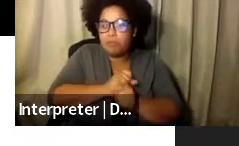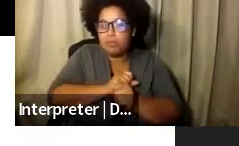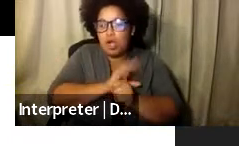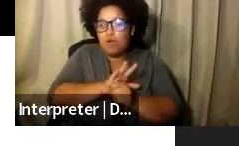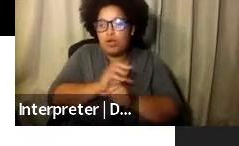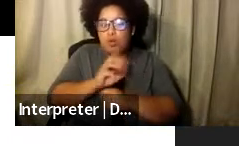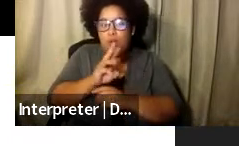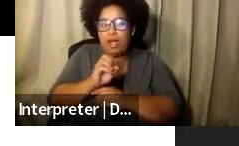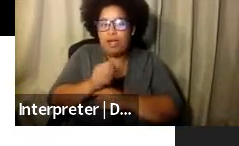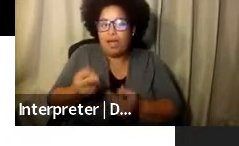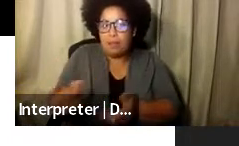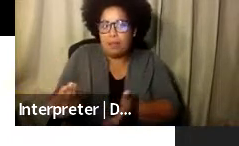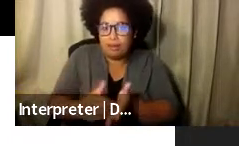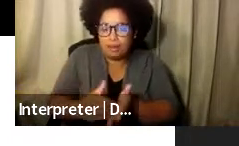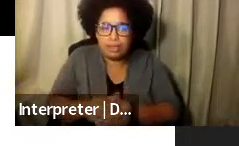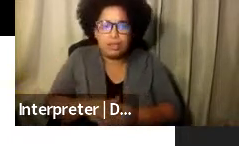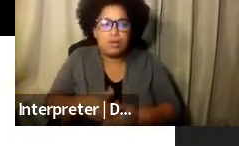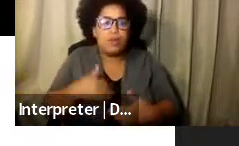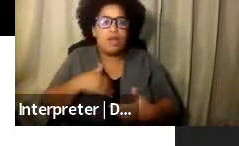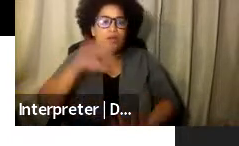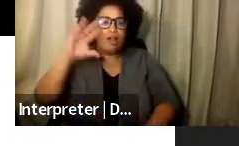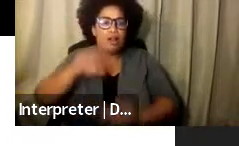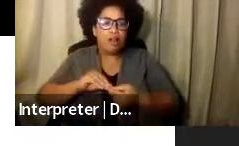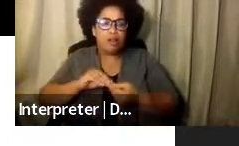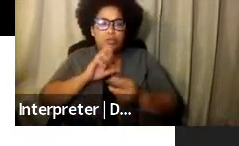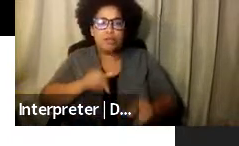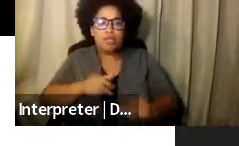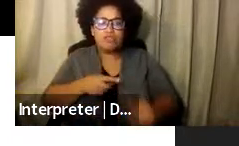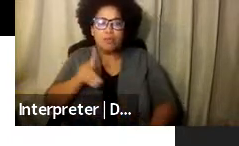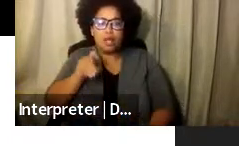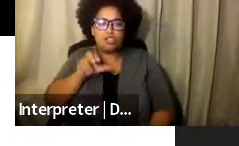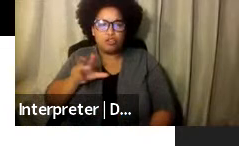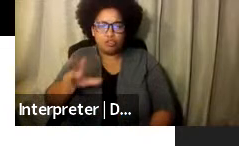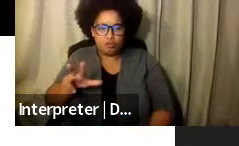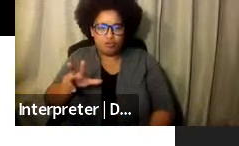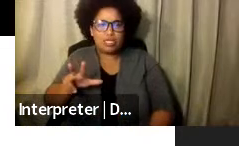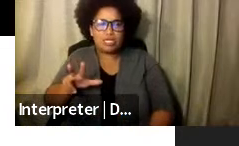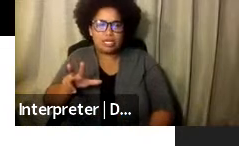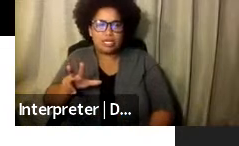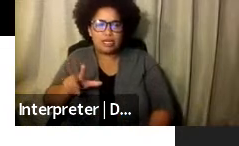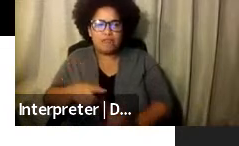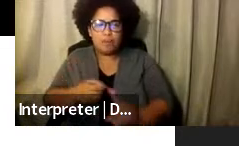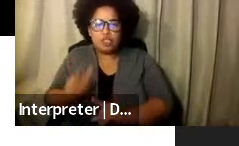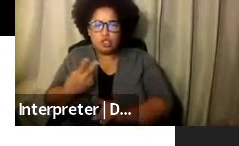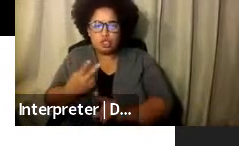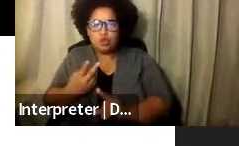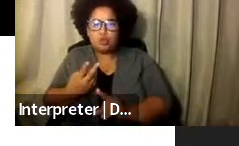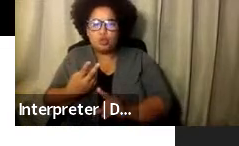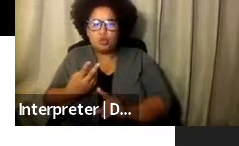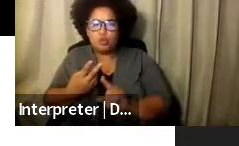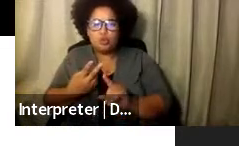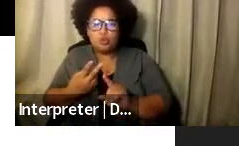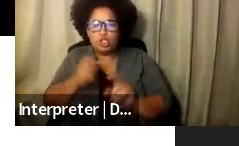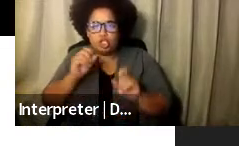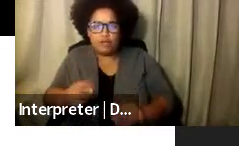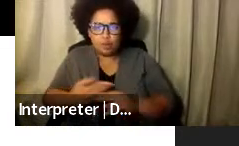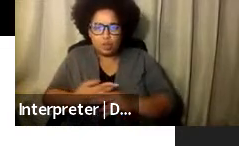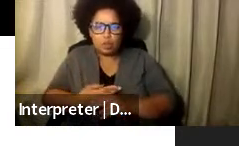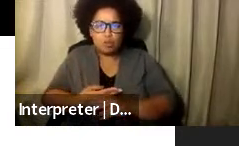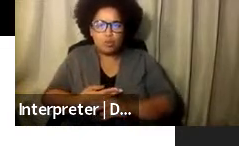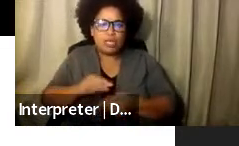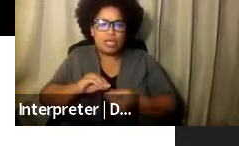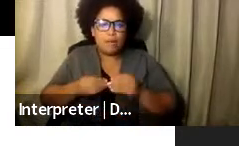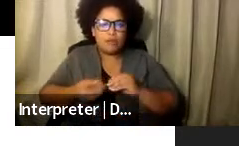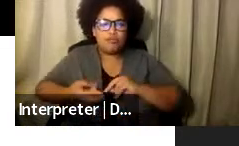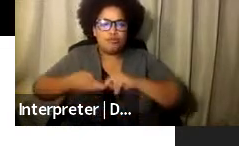in. So we have a total response of 103 over our 2 surveys. The numbers are rounded up.